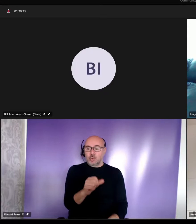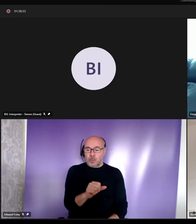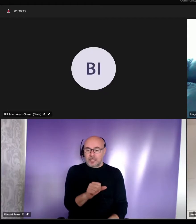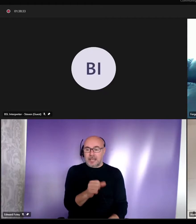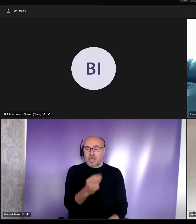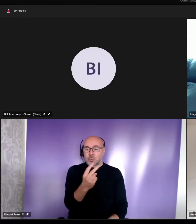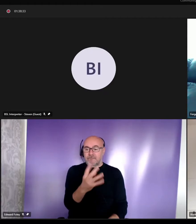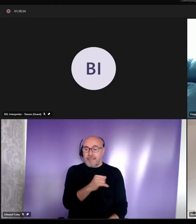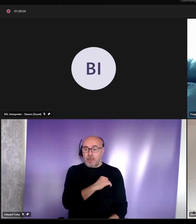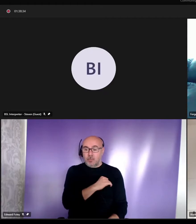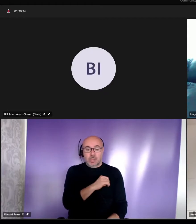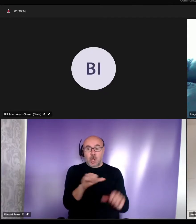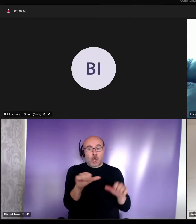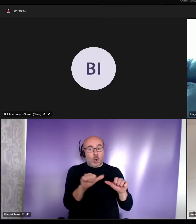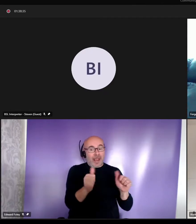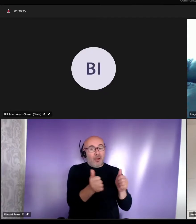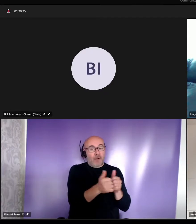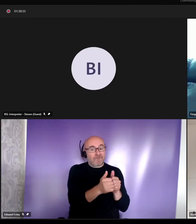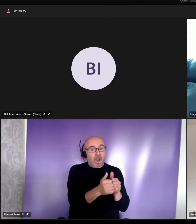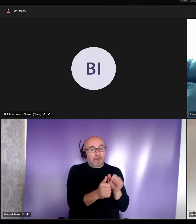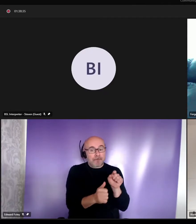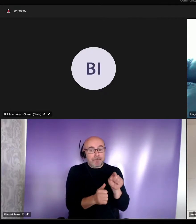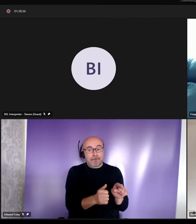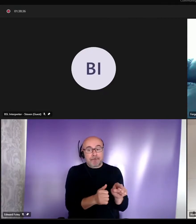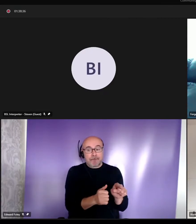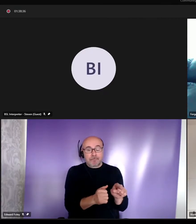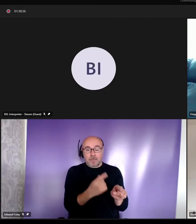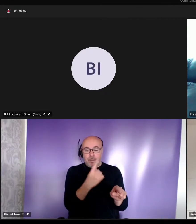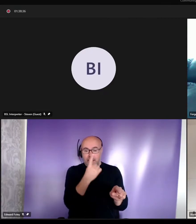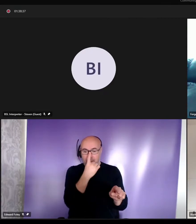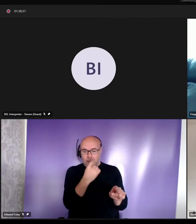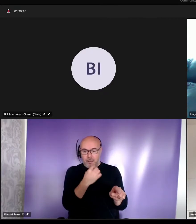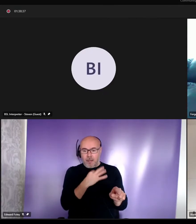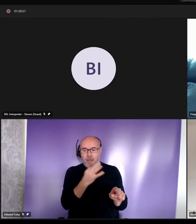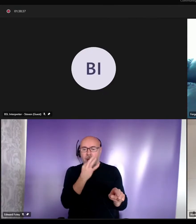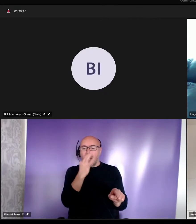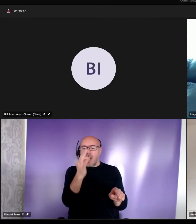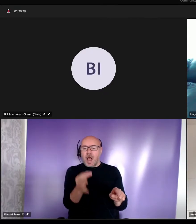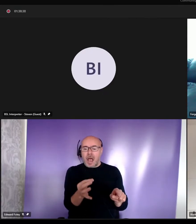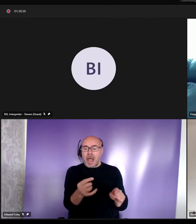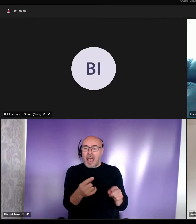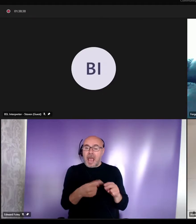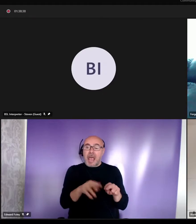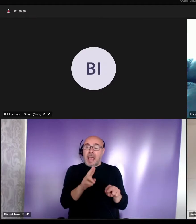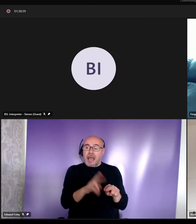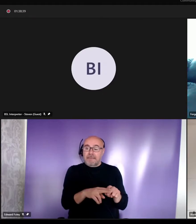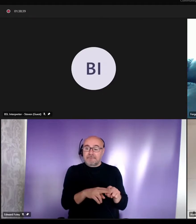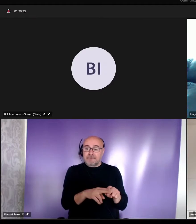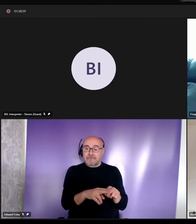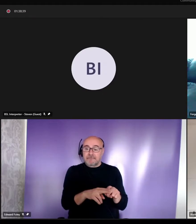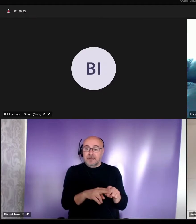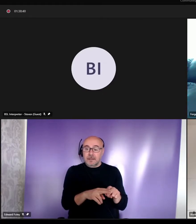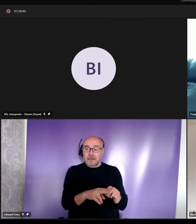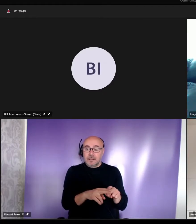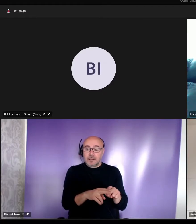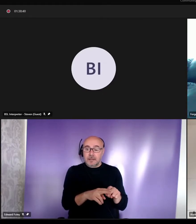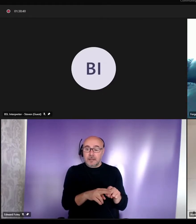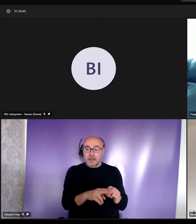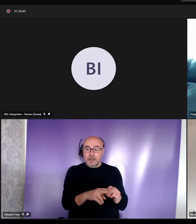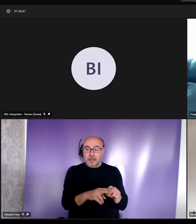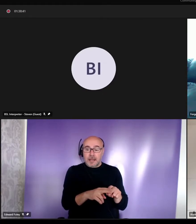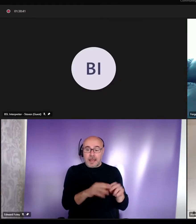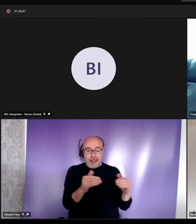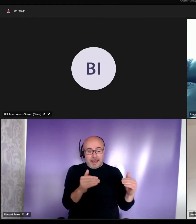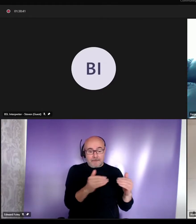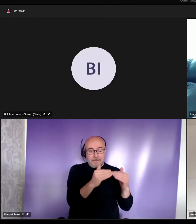confirmed. Can I just ascertain once again what happens if the unconfirmed match funding